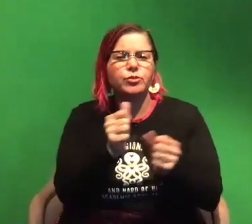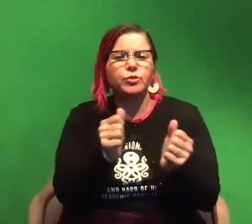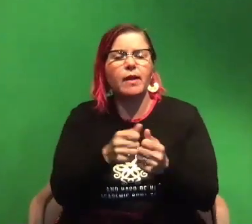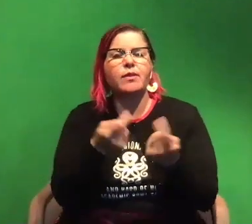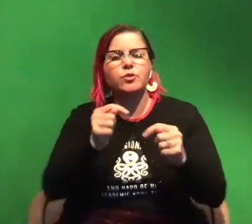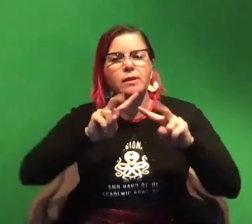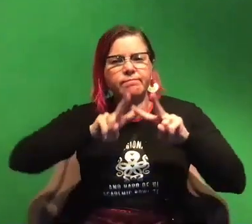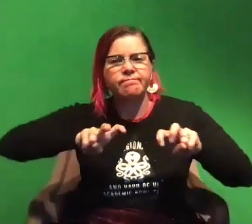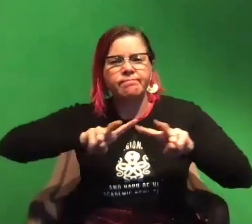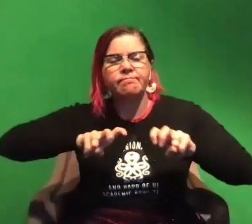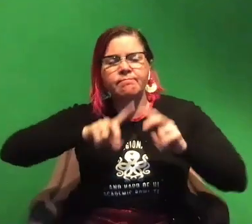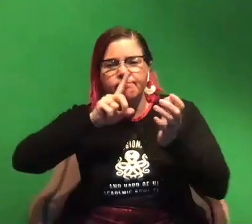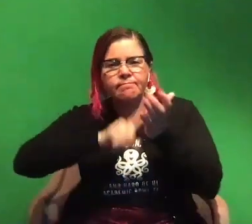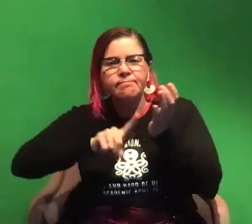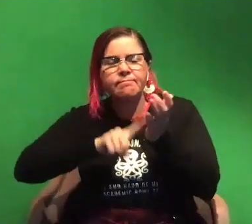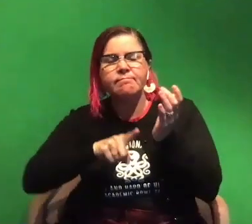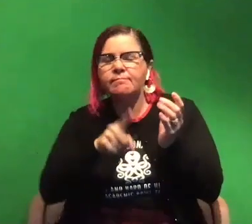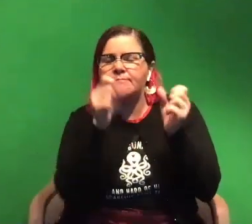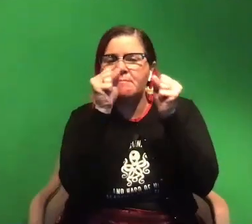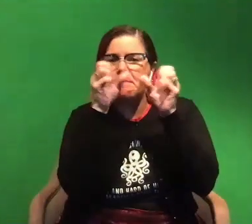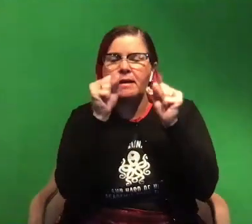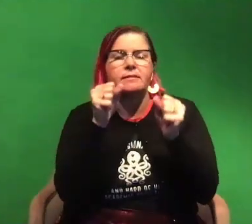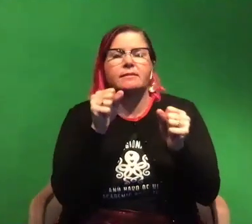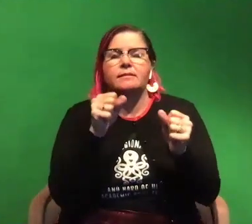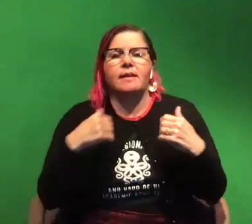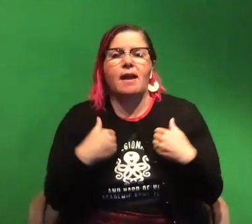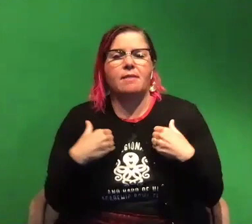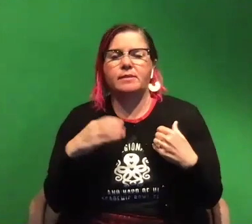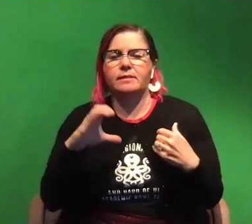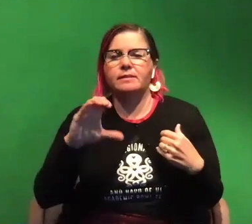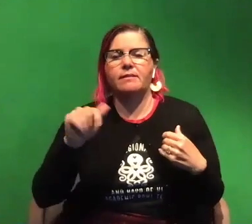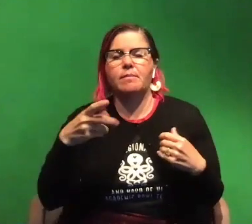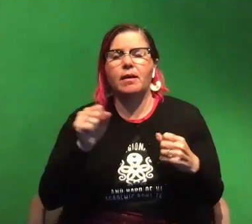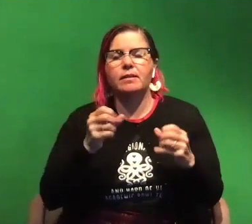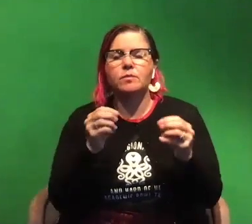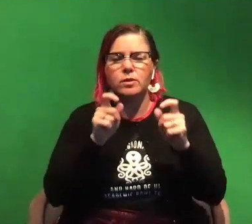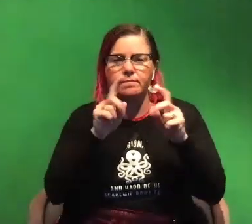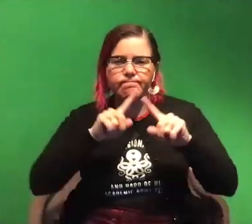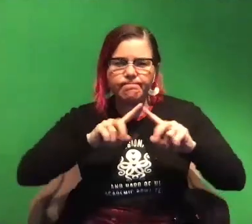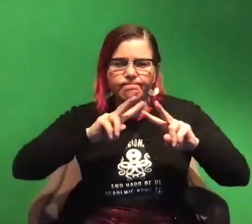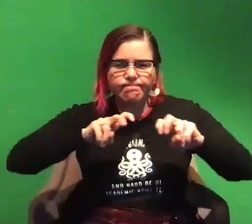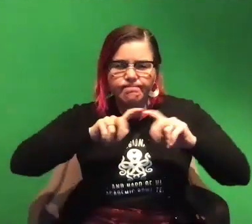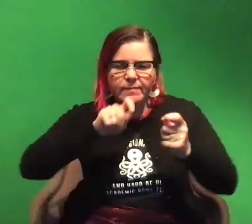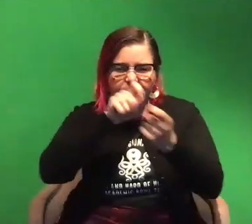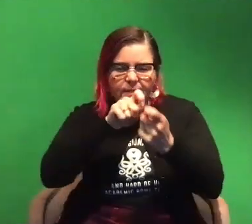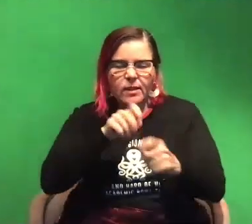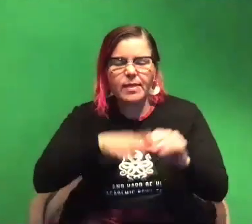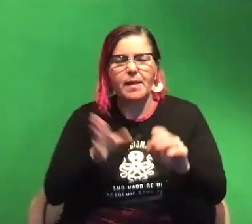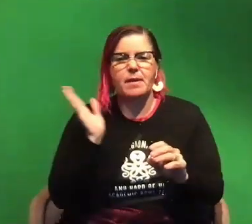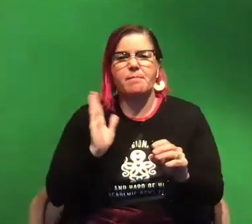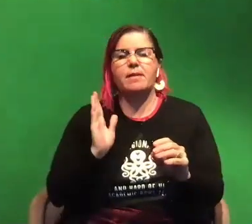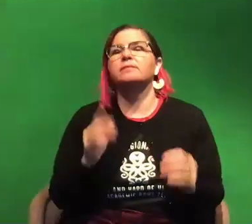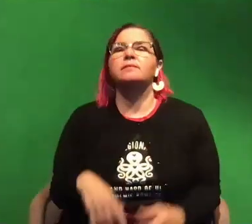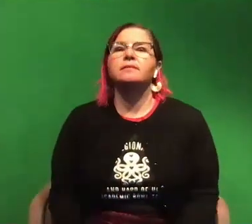at these amazing animals, these cephalopods, in a little bit more detail than we've been able to in the past due to these